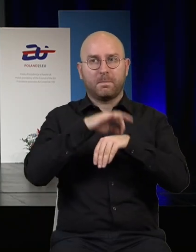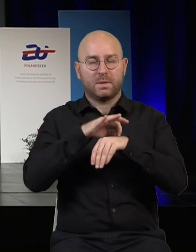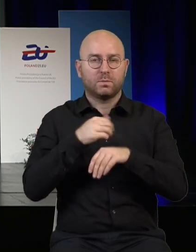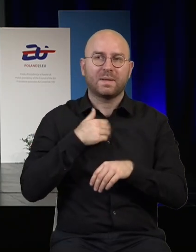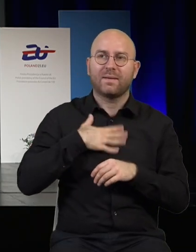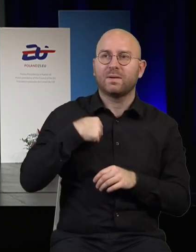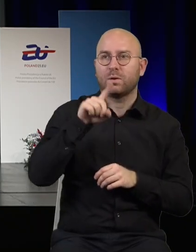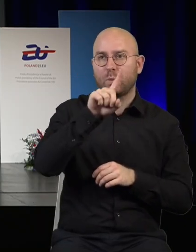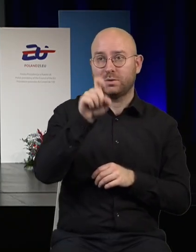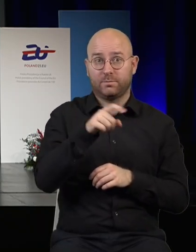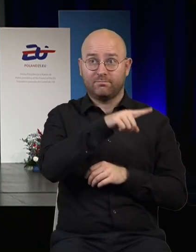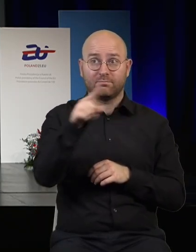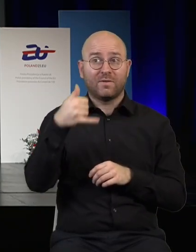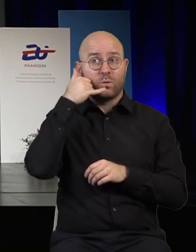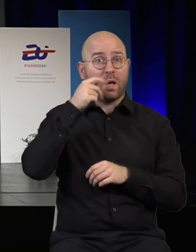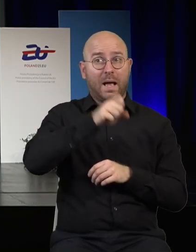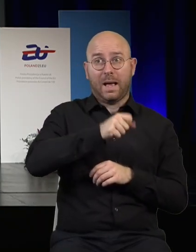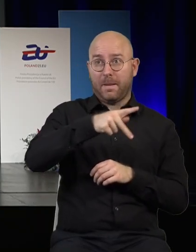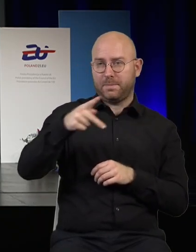You will be given 4